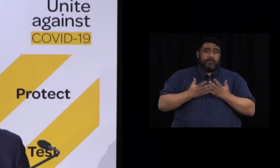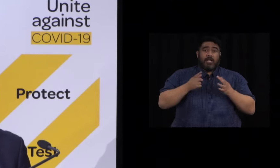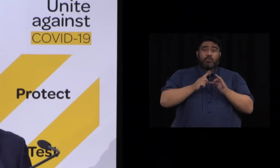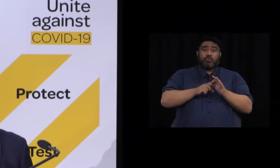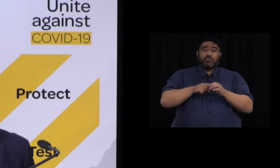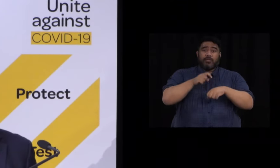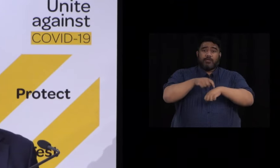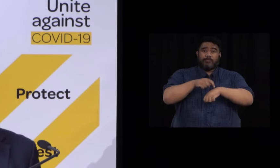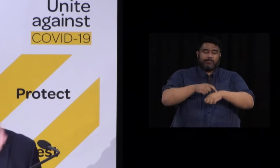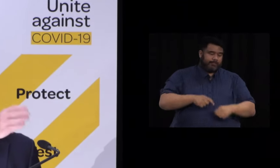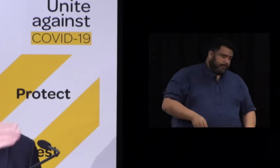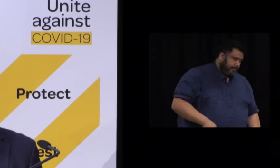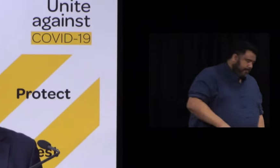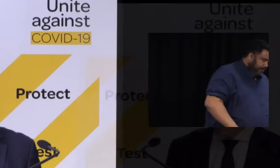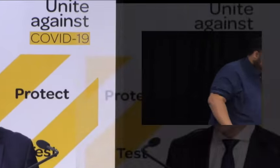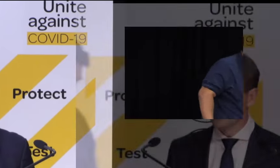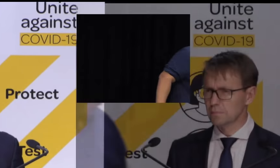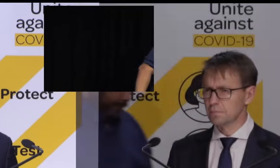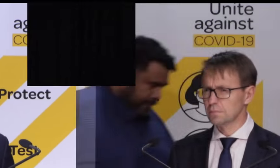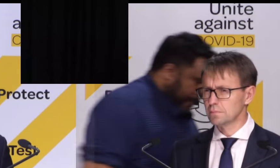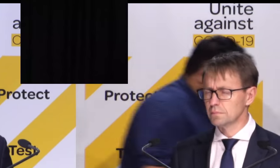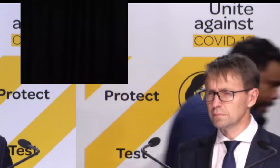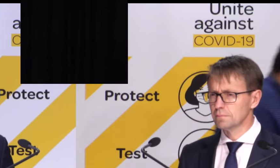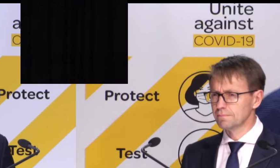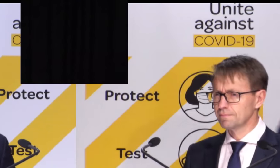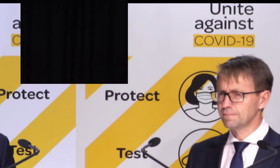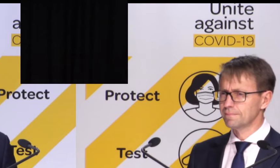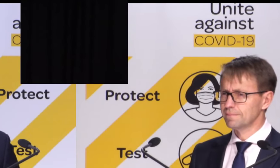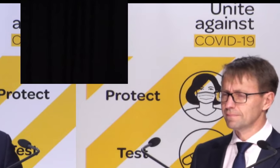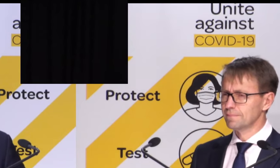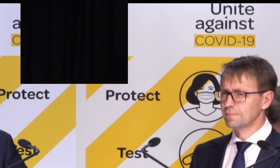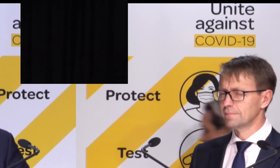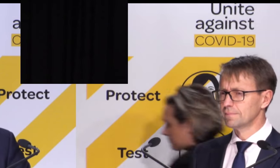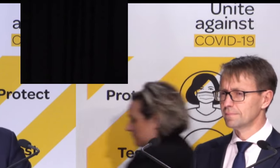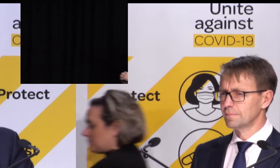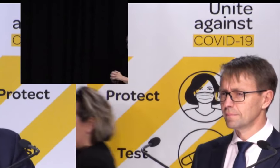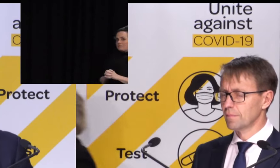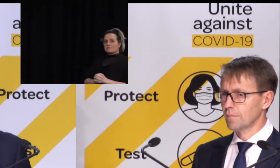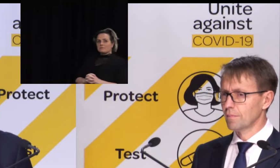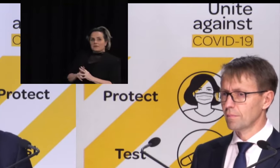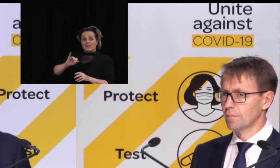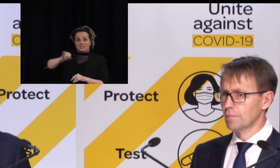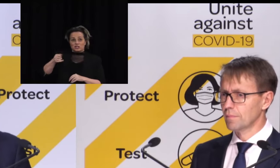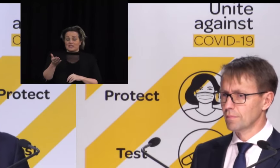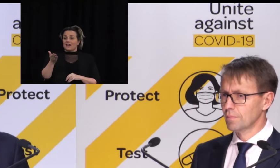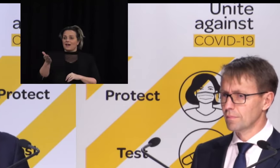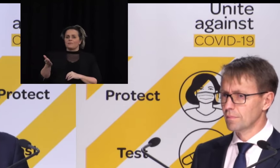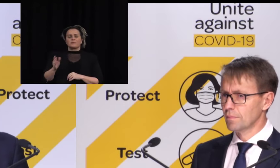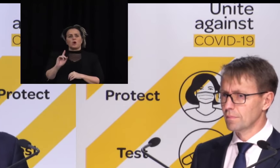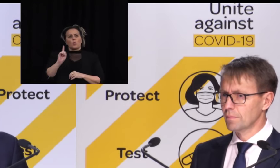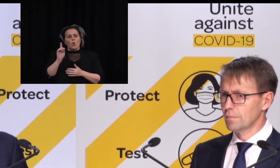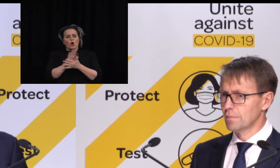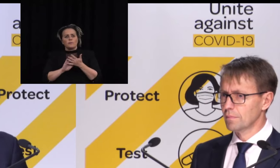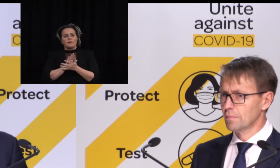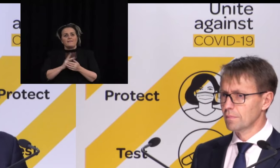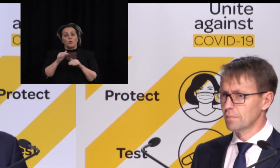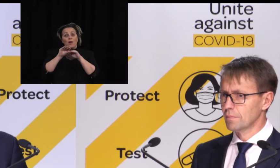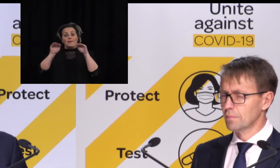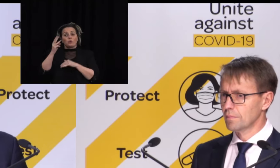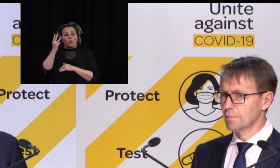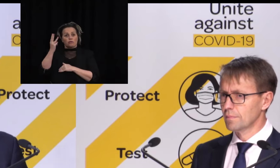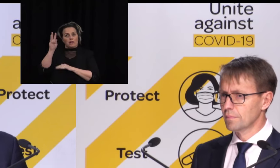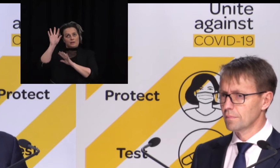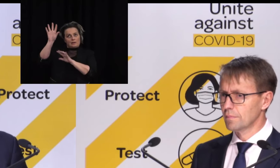to open up for questions with Jessica and then Tover I believe is the routine. Minister, what does it mean for level 3 for